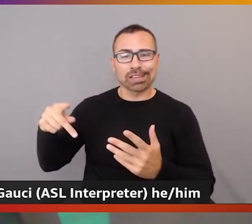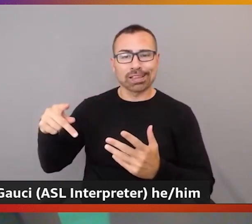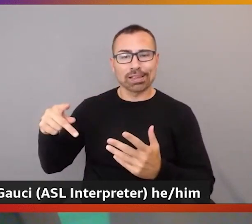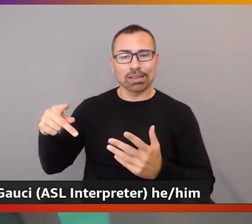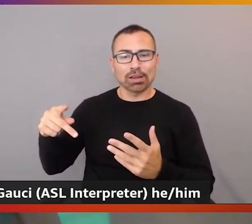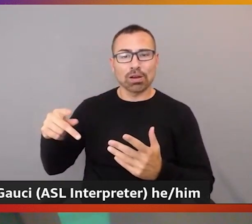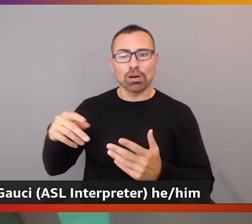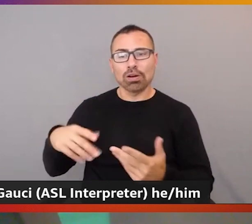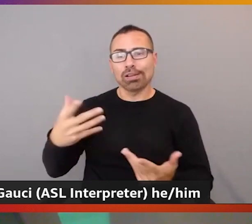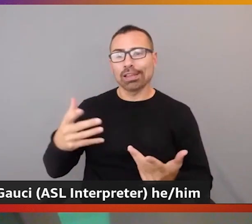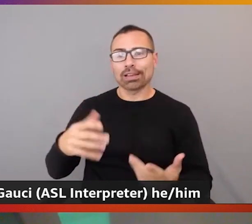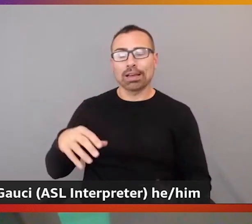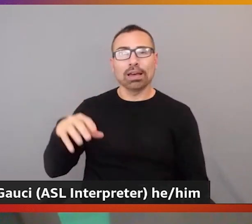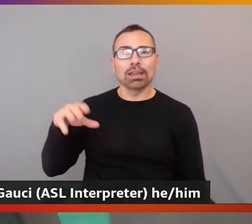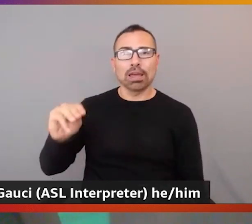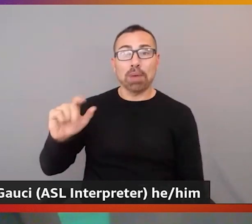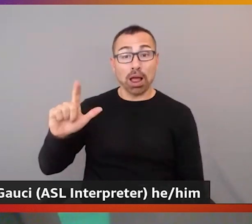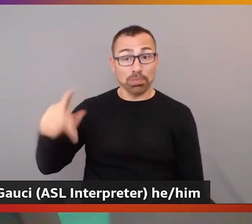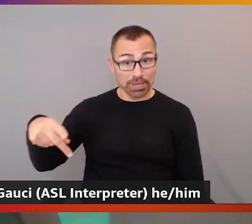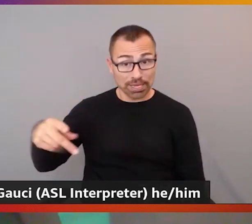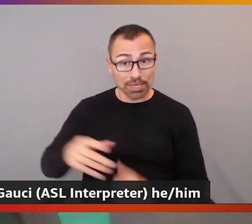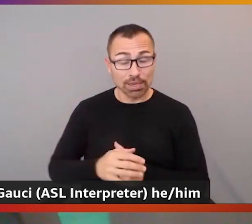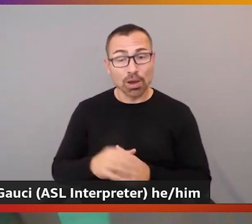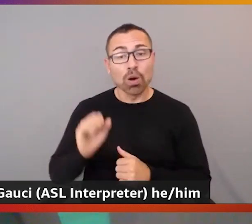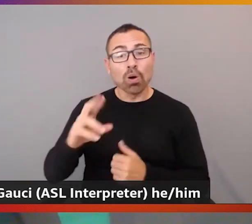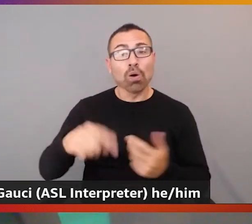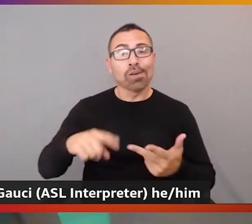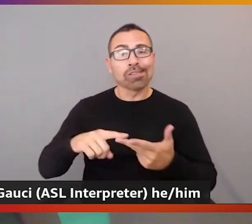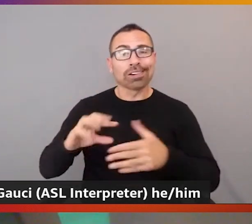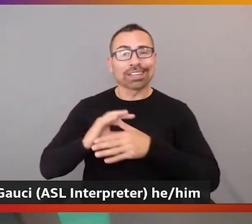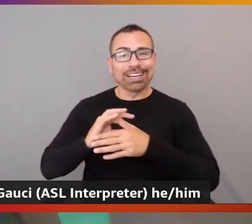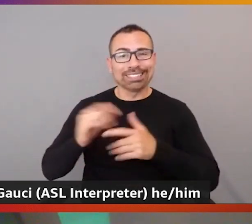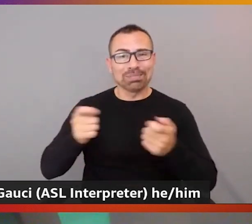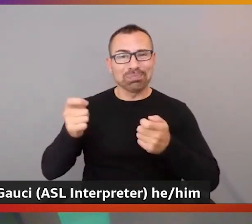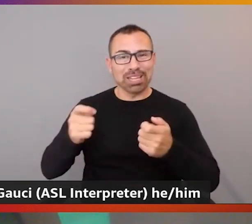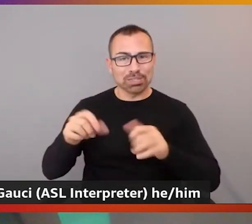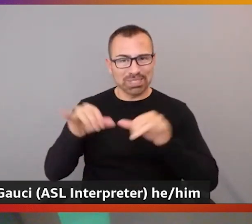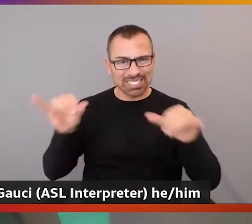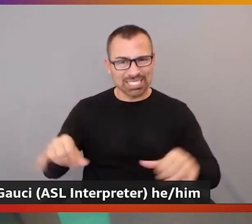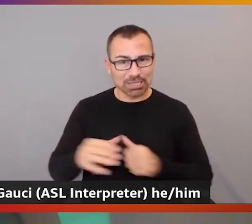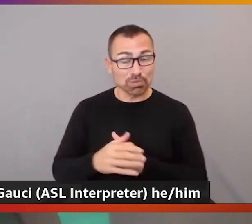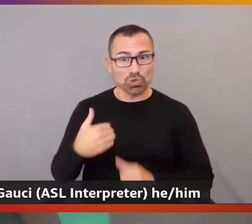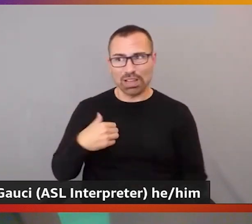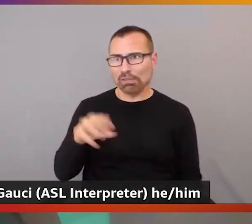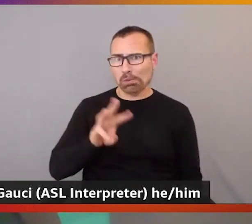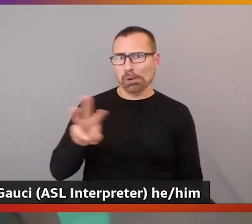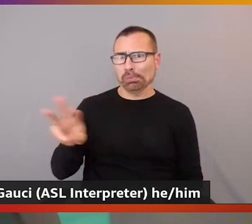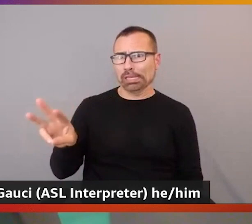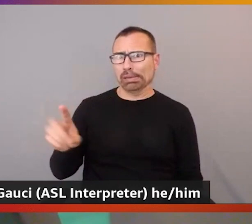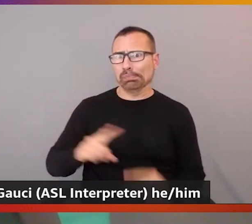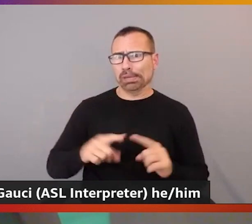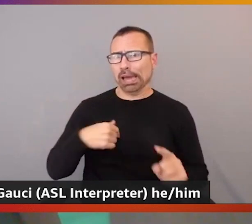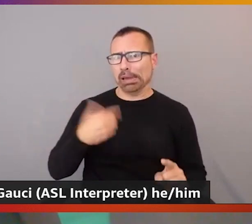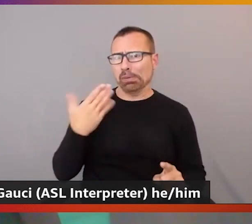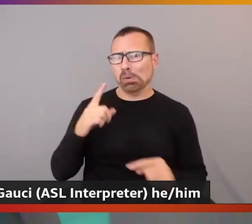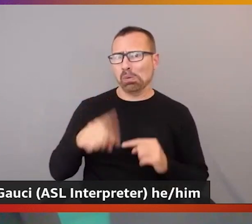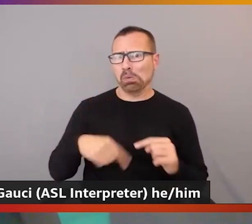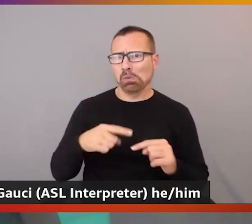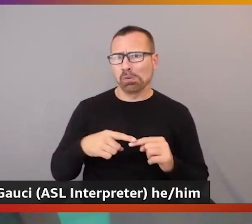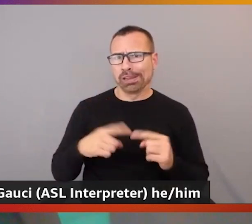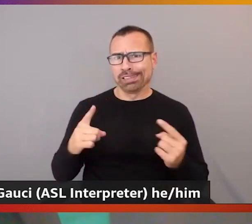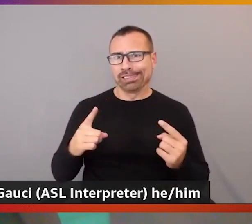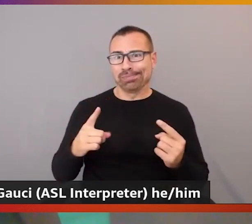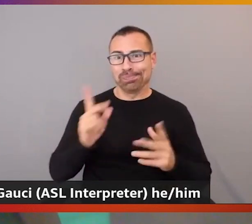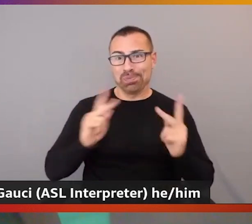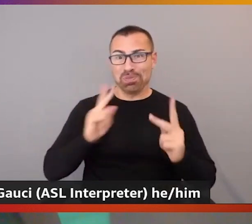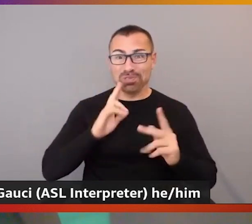NLP sort of things, or content management systems. Like you just have a website and you don't know, when user traffic might just spike up because